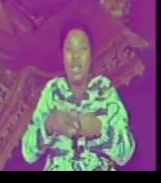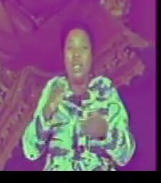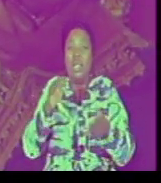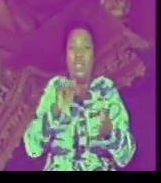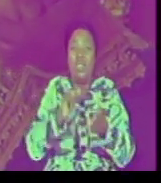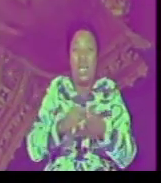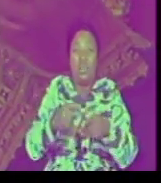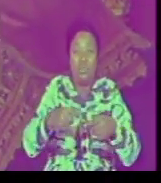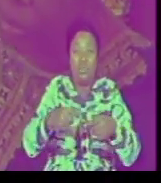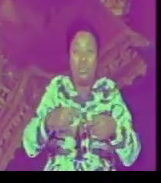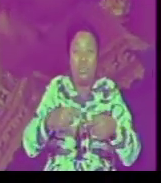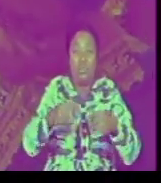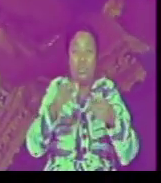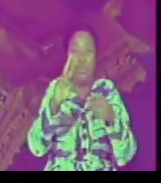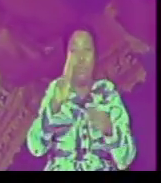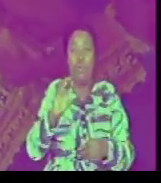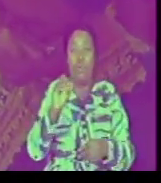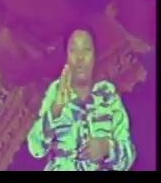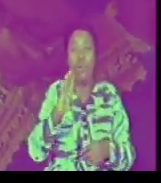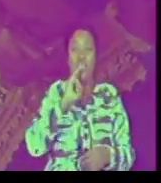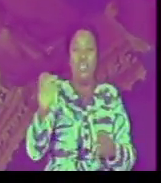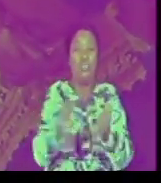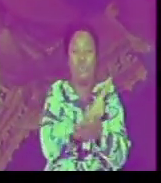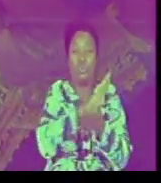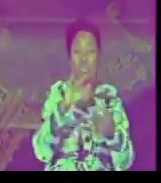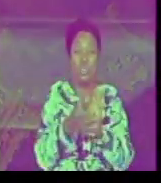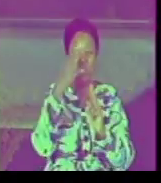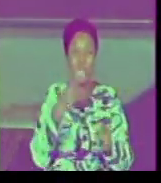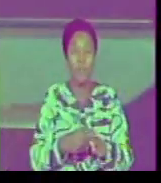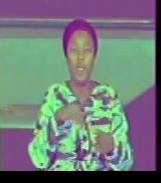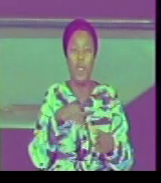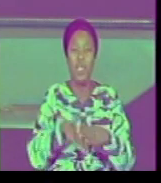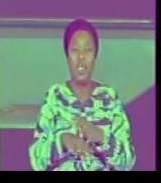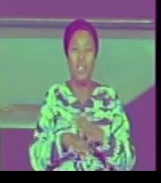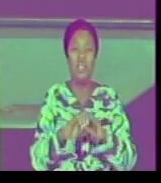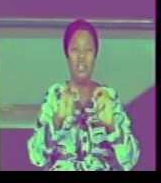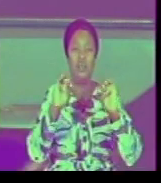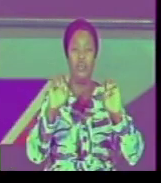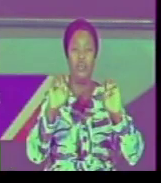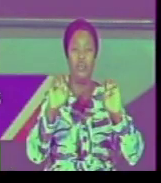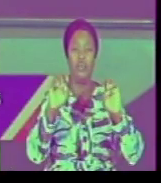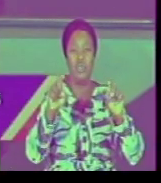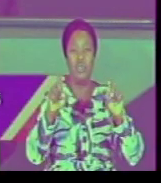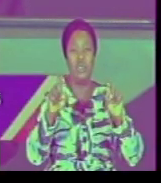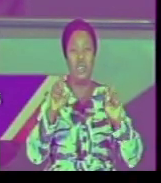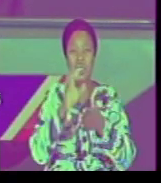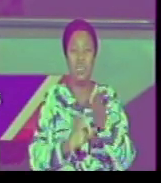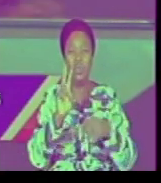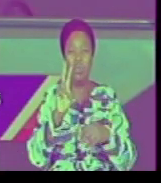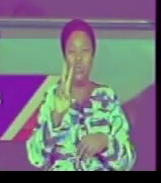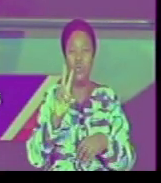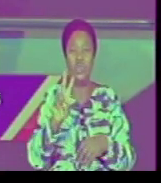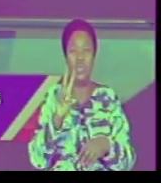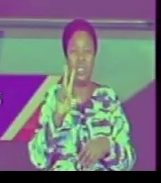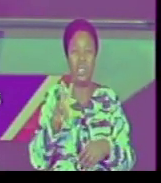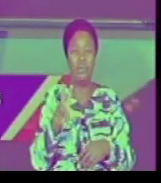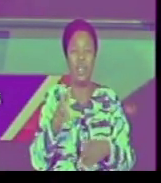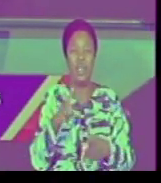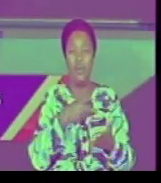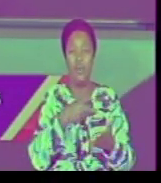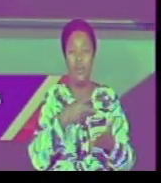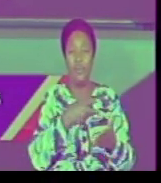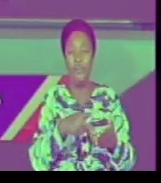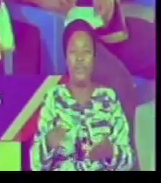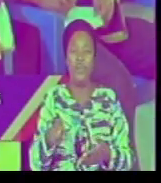Exodus chapter 23. Exodus chapter 23. I'm reading from verse 22. But